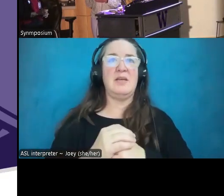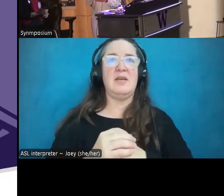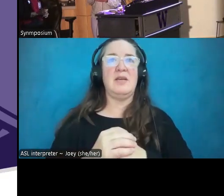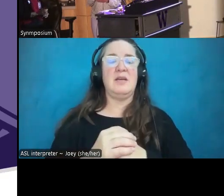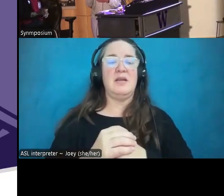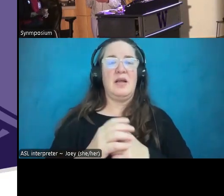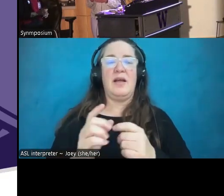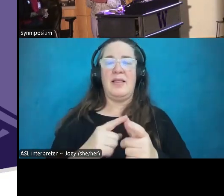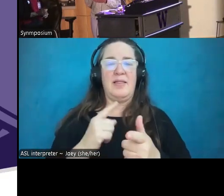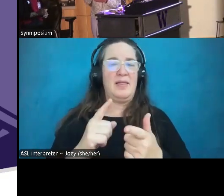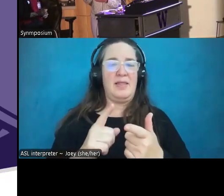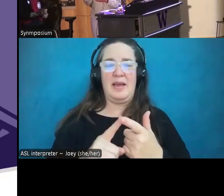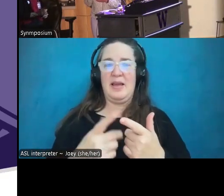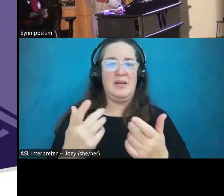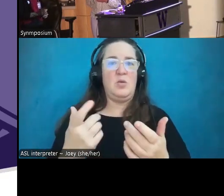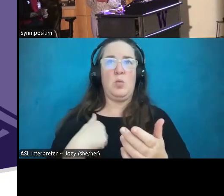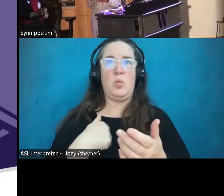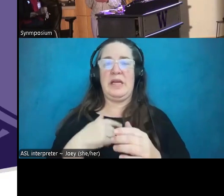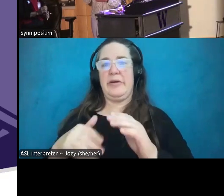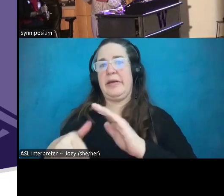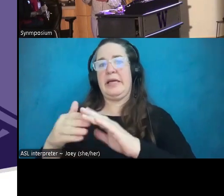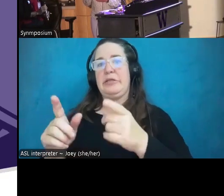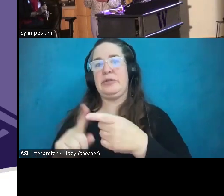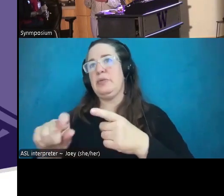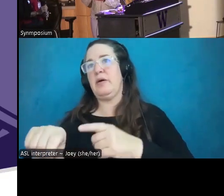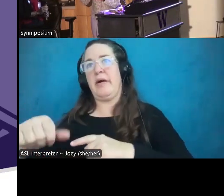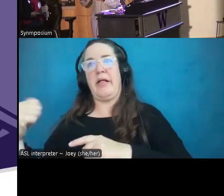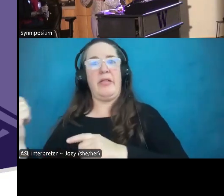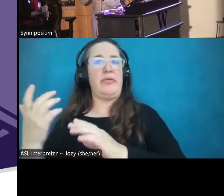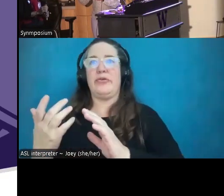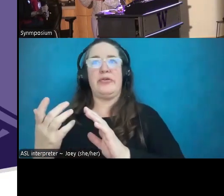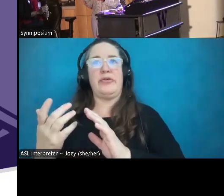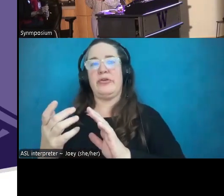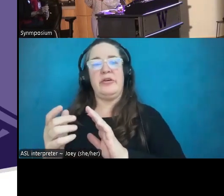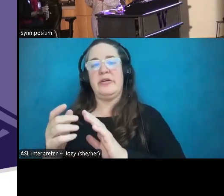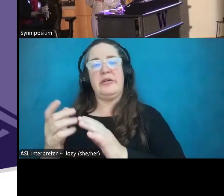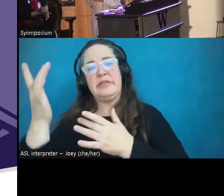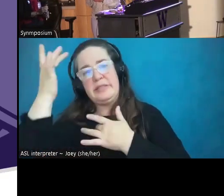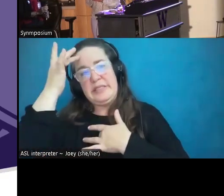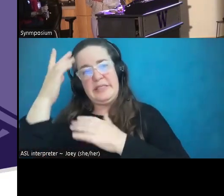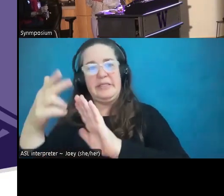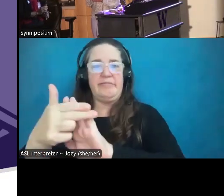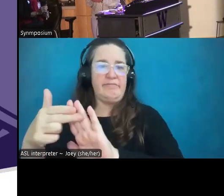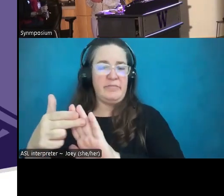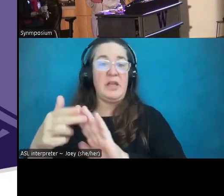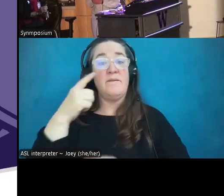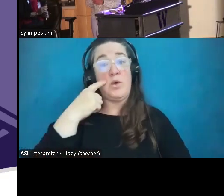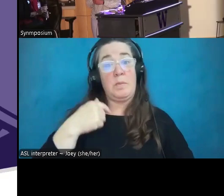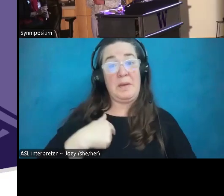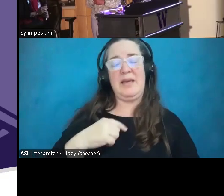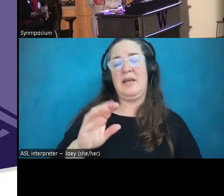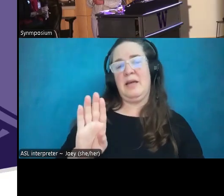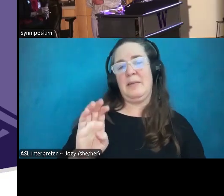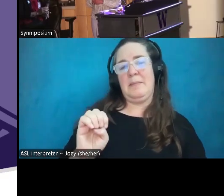workflows. For me, it was Bell's palsy. For another, kidney failure, another, et cetera. But what I'm